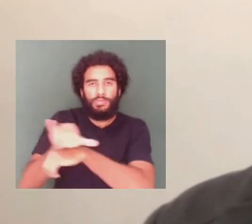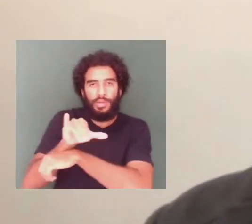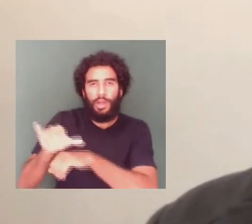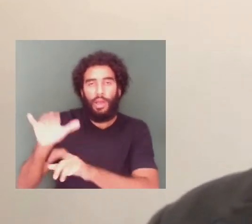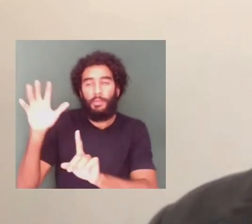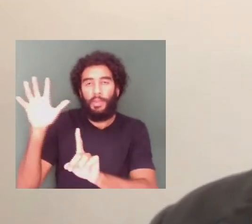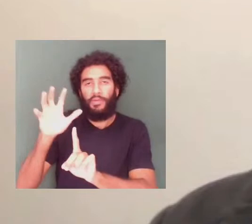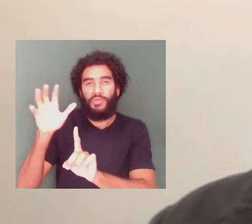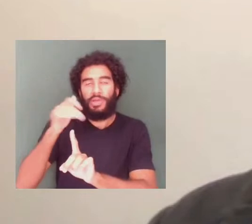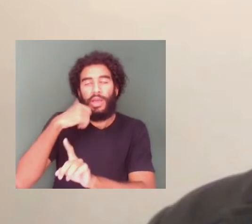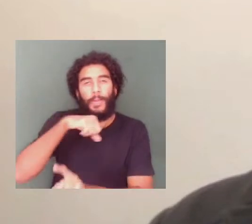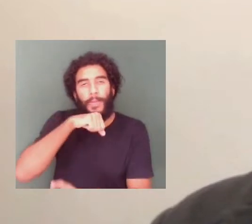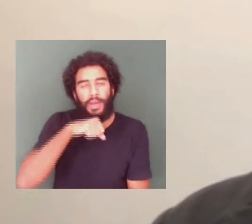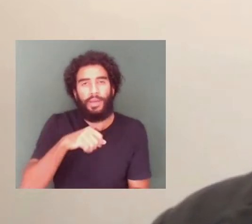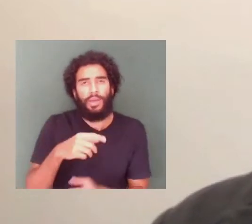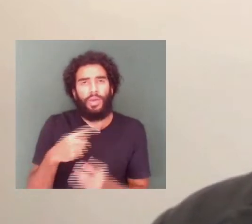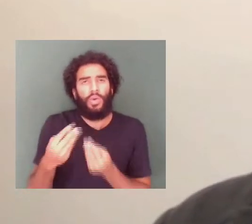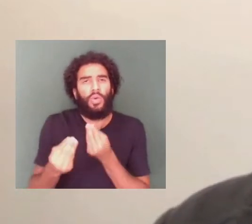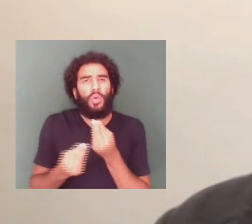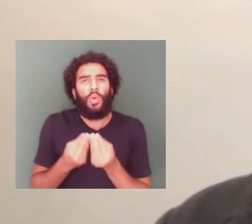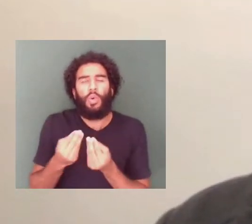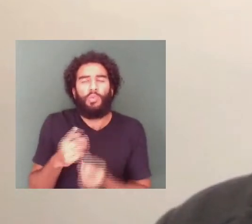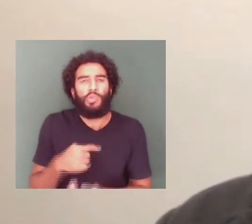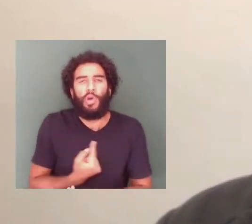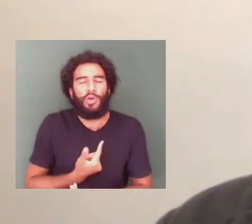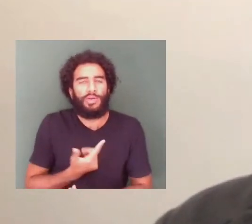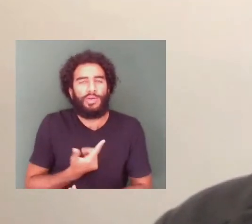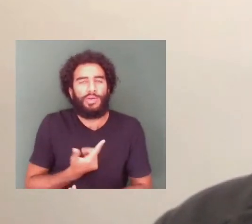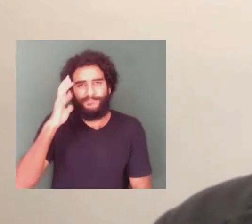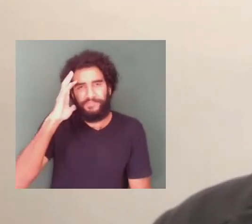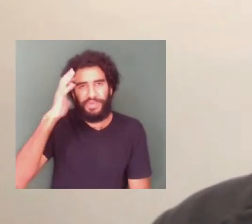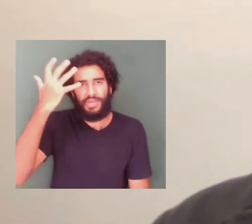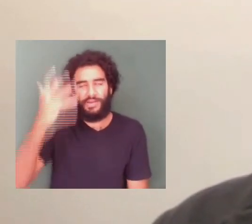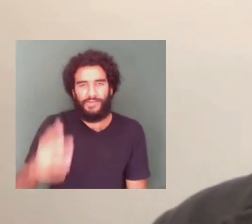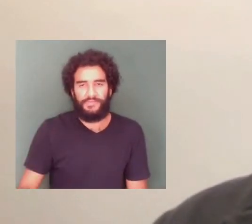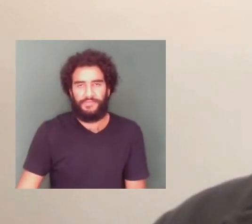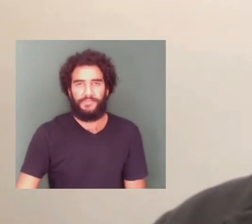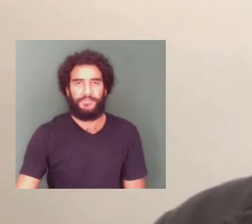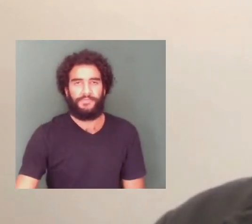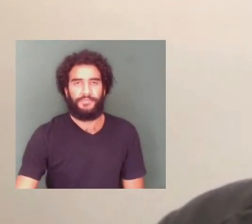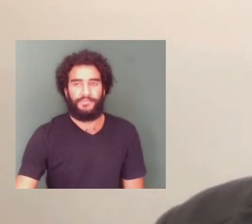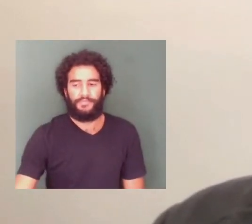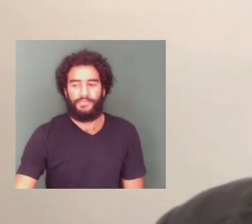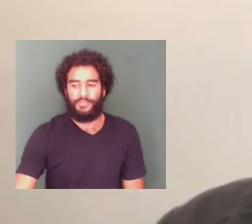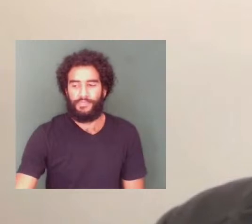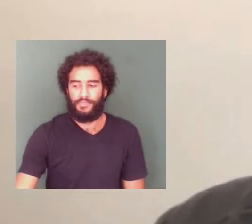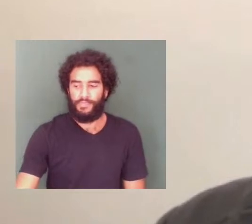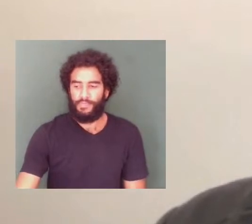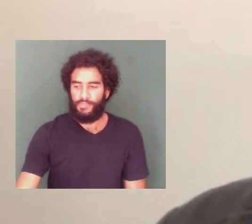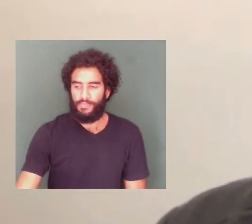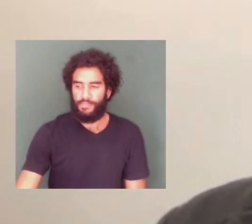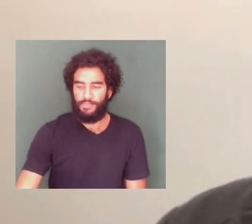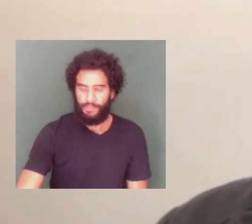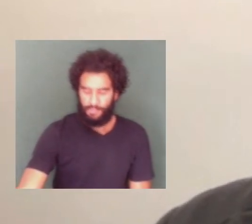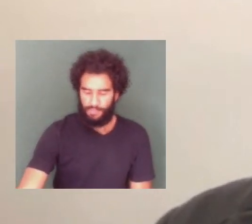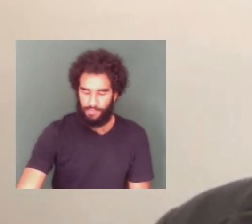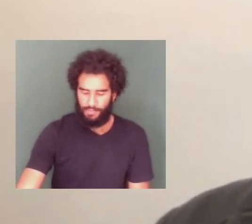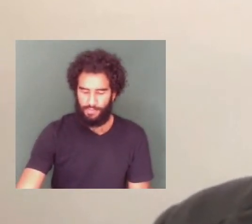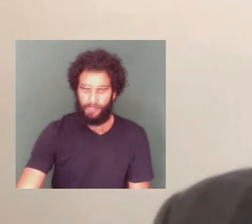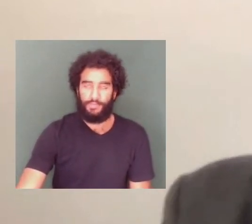of the breast milk substitutes are working? How can we react to all of this?